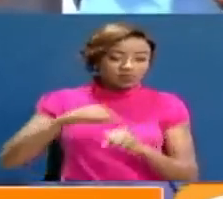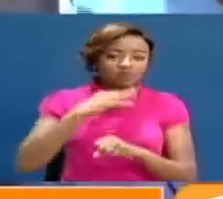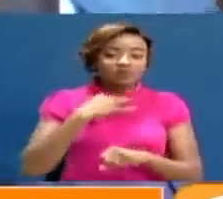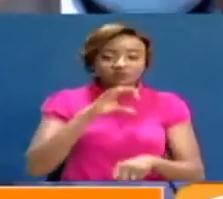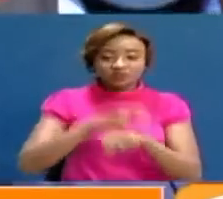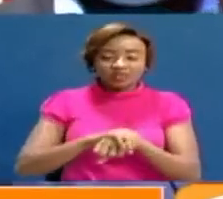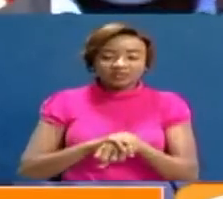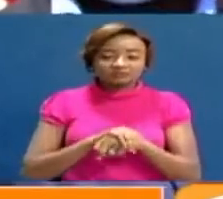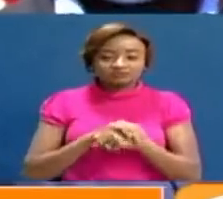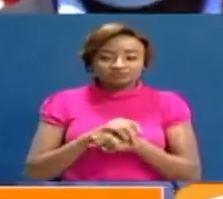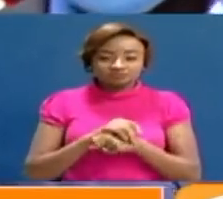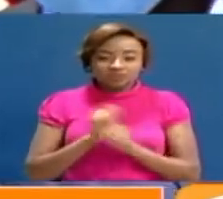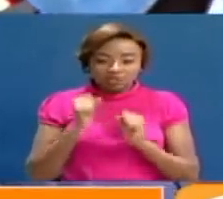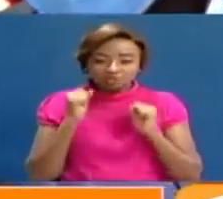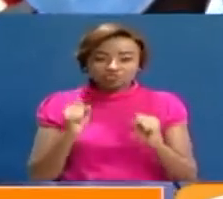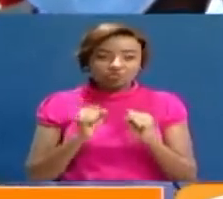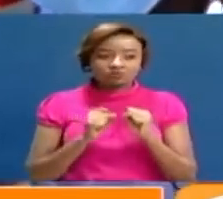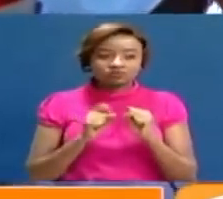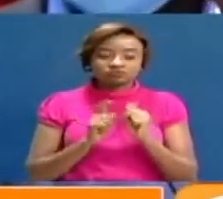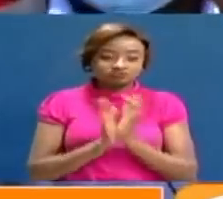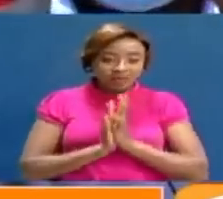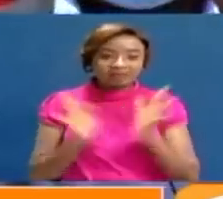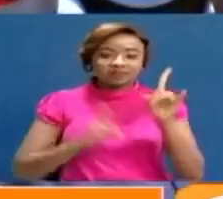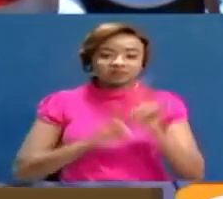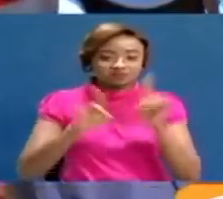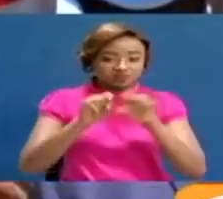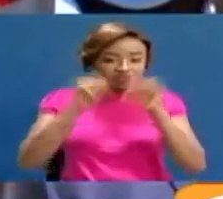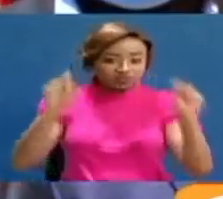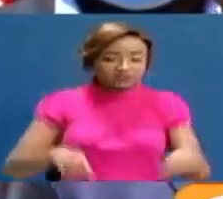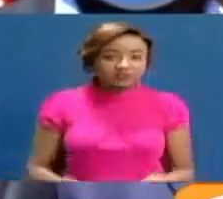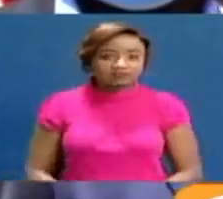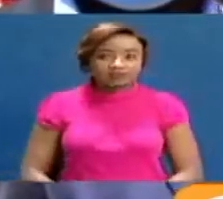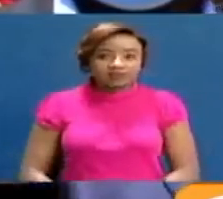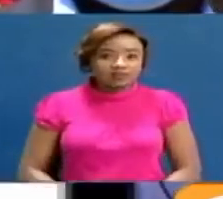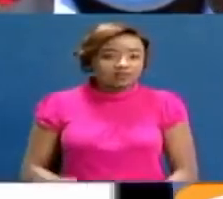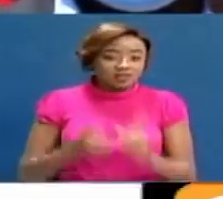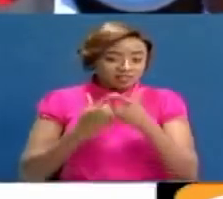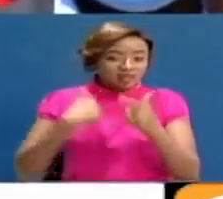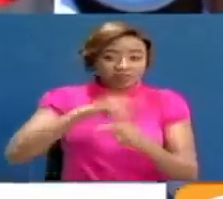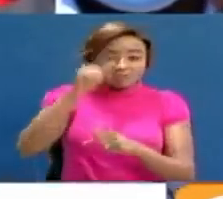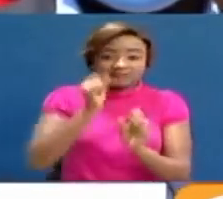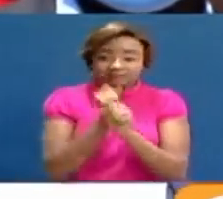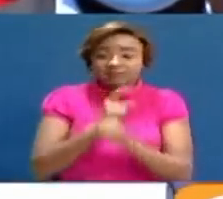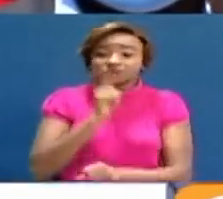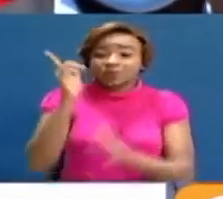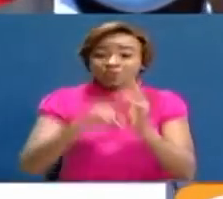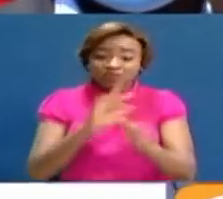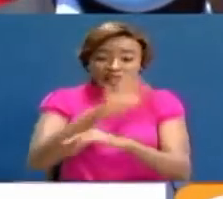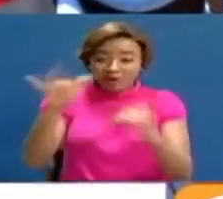transportation system, public transportation system, we must make sure that all the